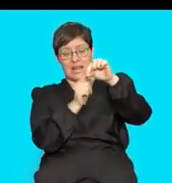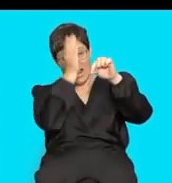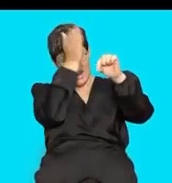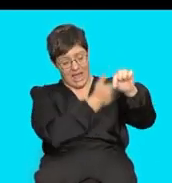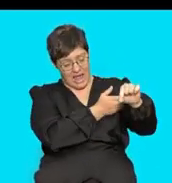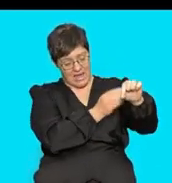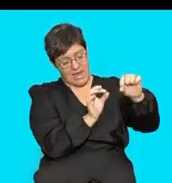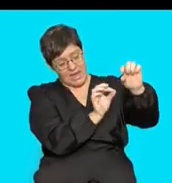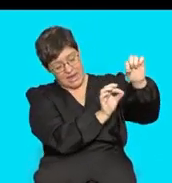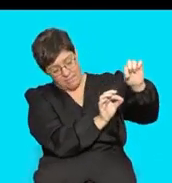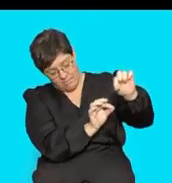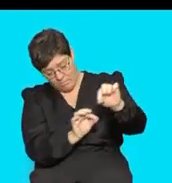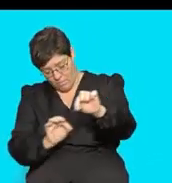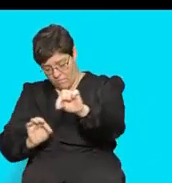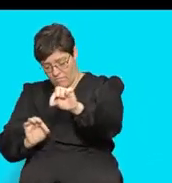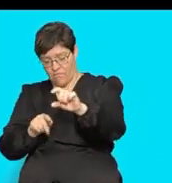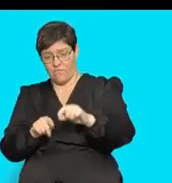this line AB